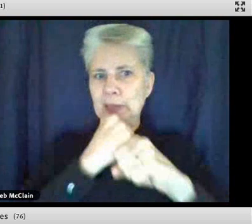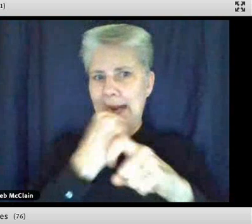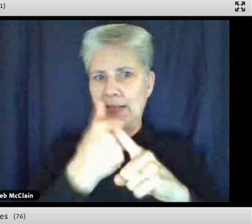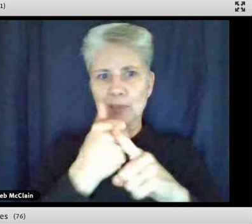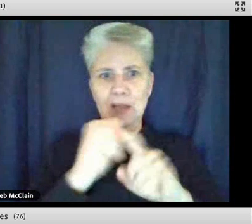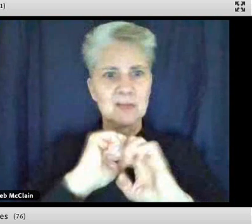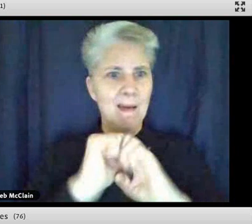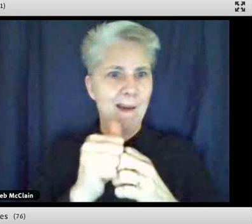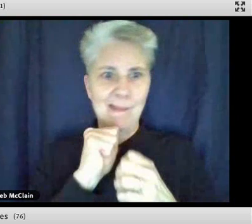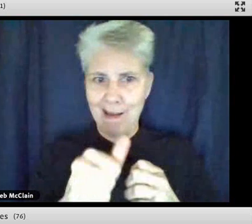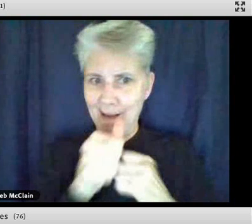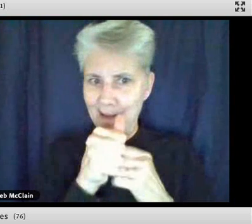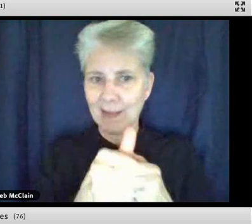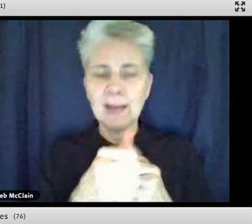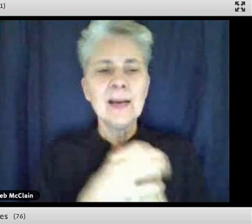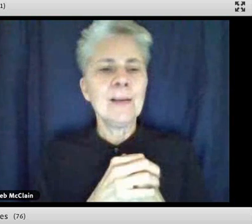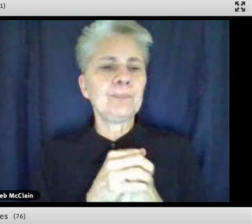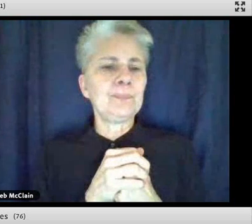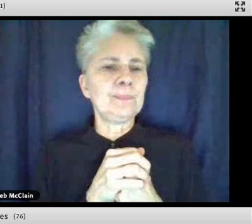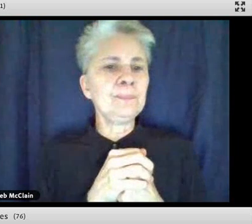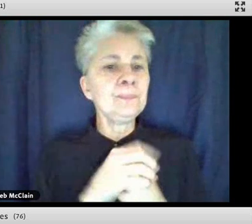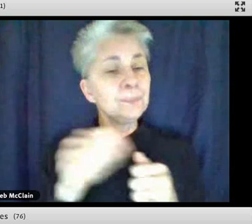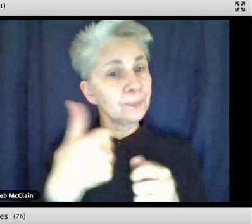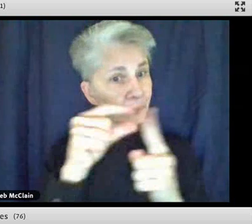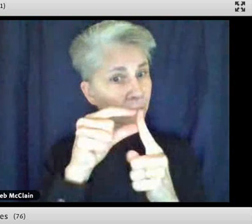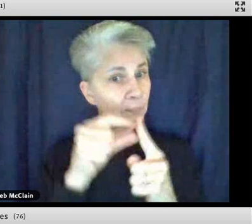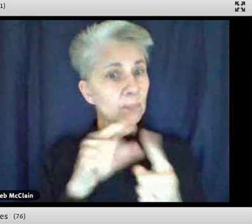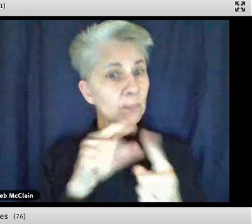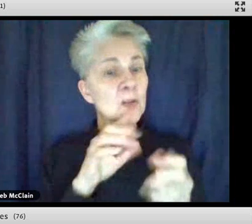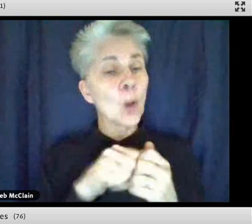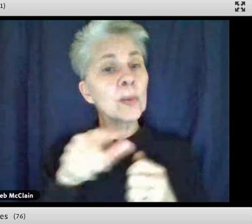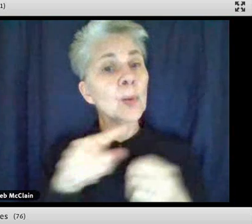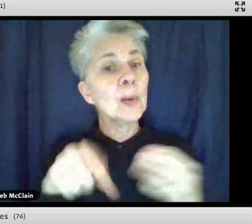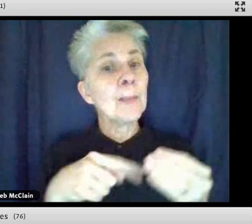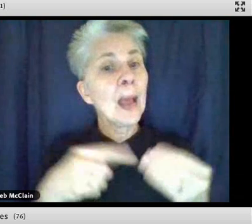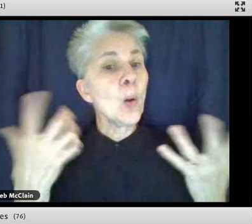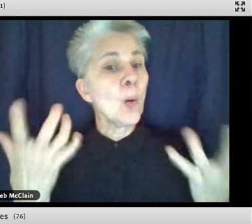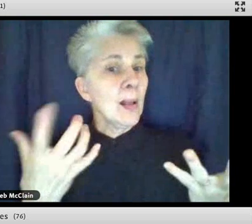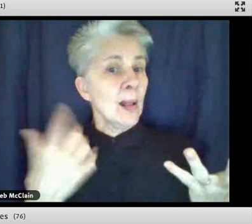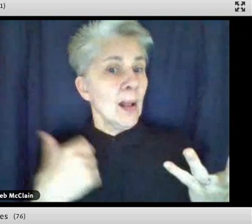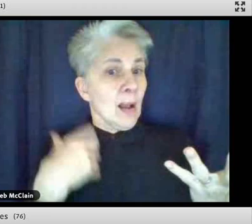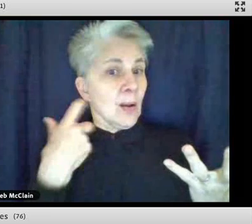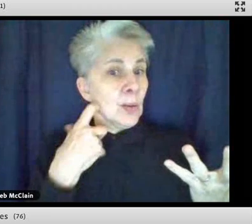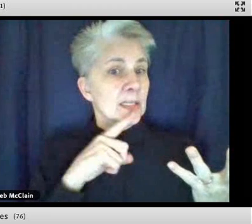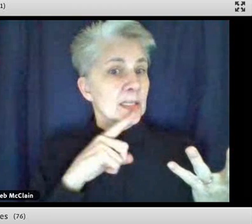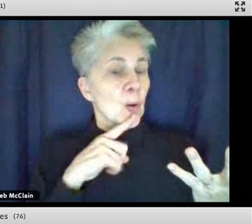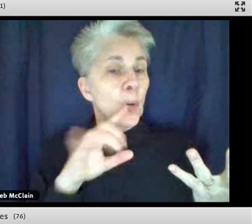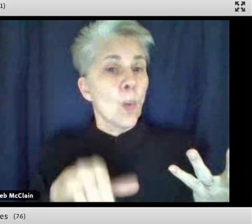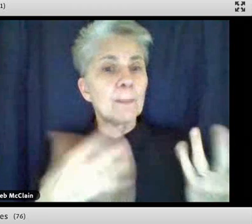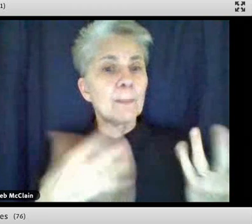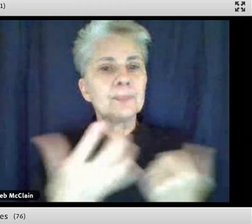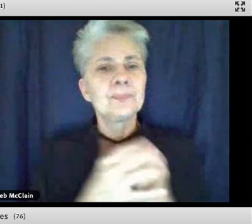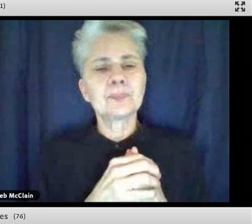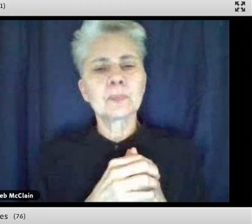measures. And so a couple other terms I was going to talk to you about that I've heard recently